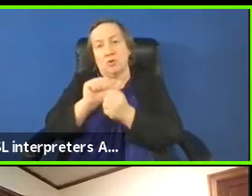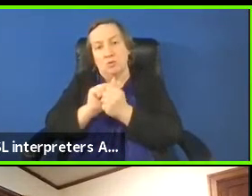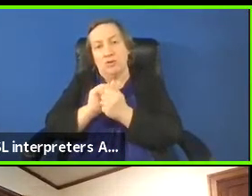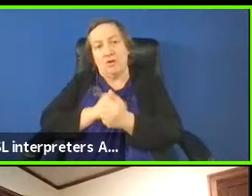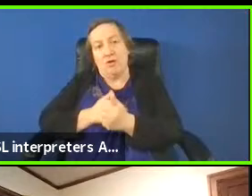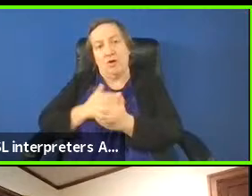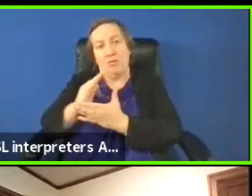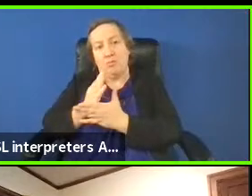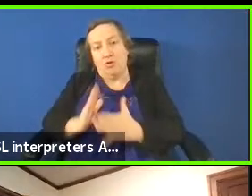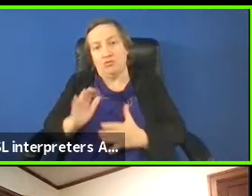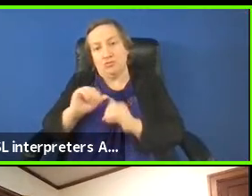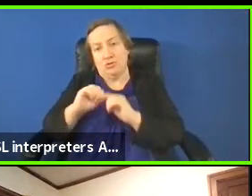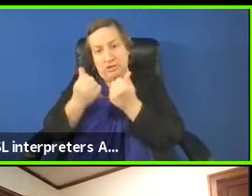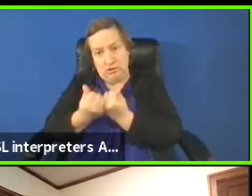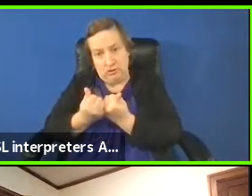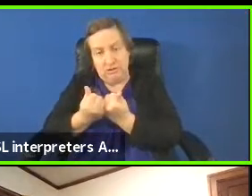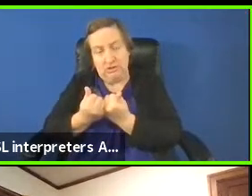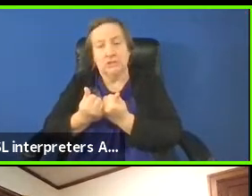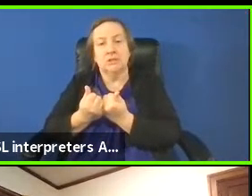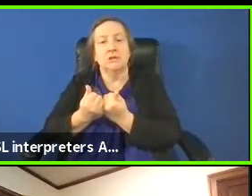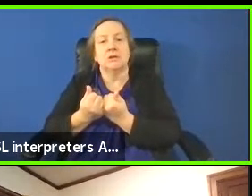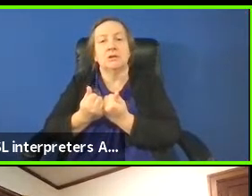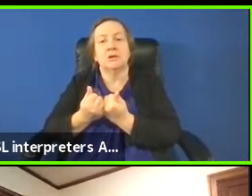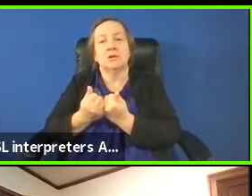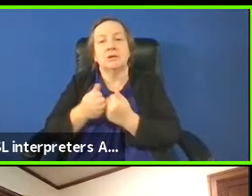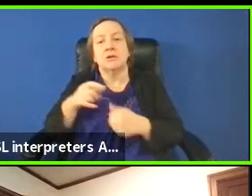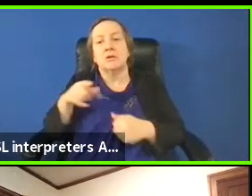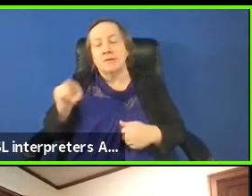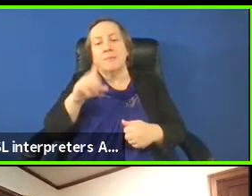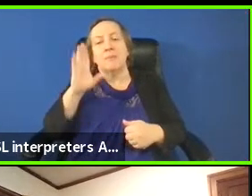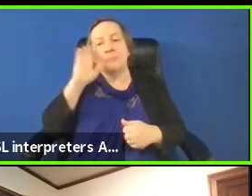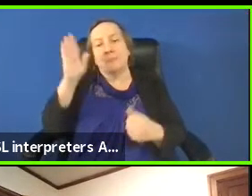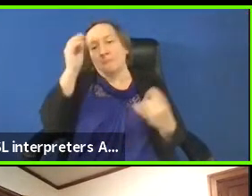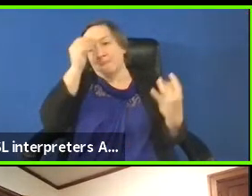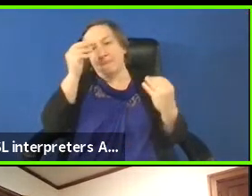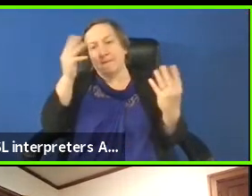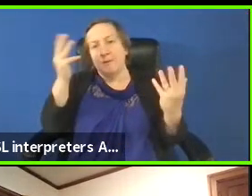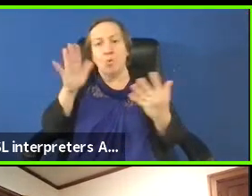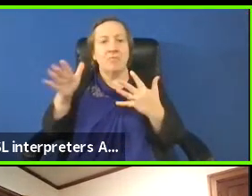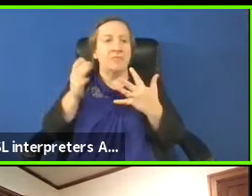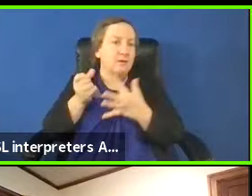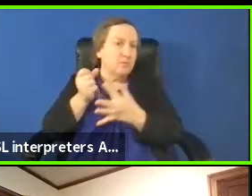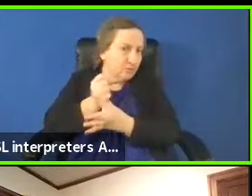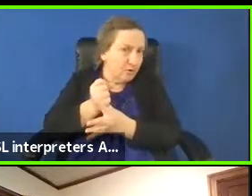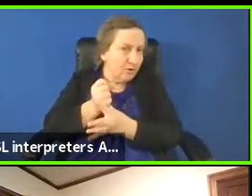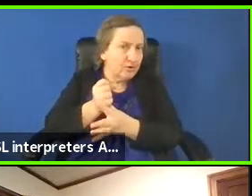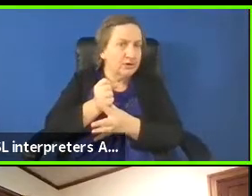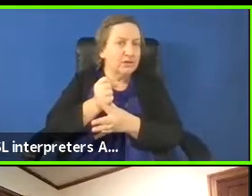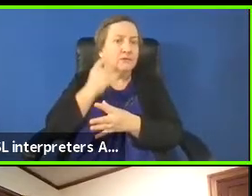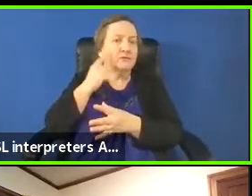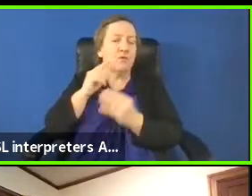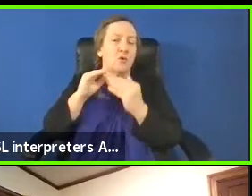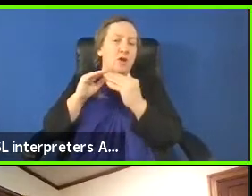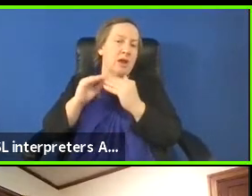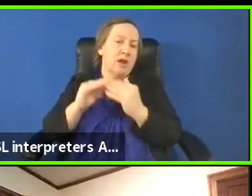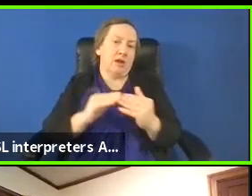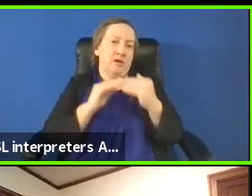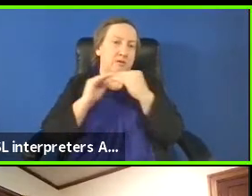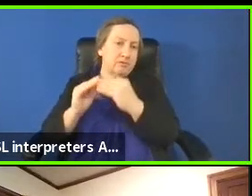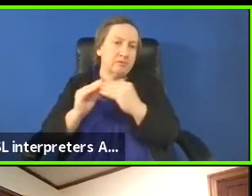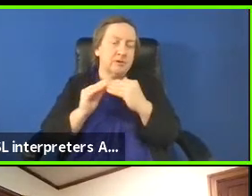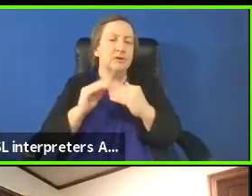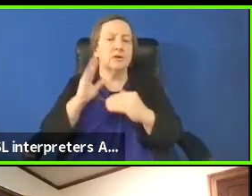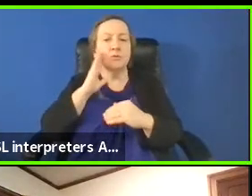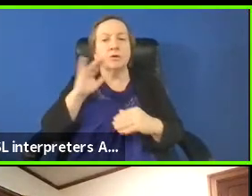partner agencies and taking into account what their priorities are in the equity sphere. And so they